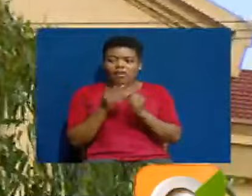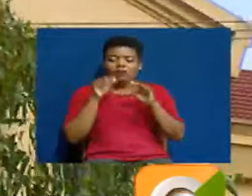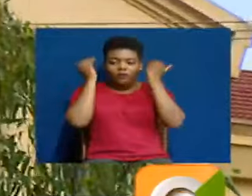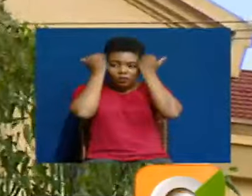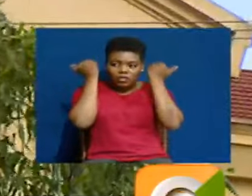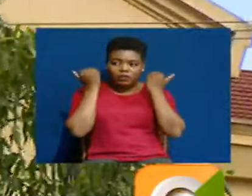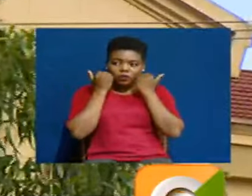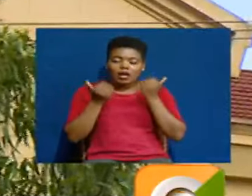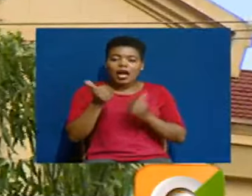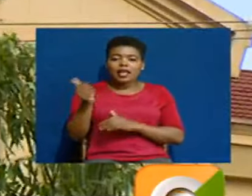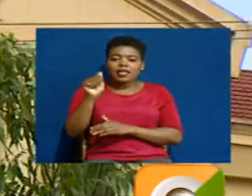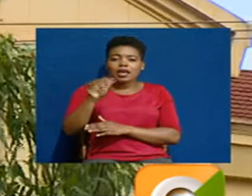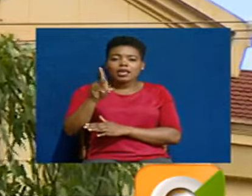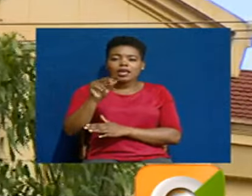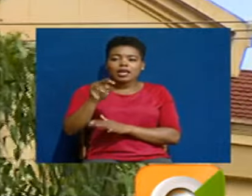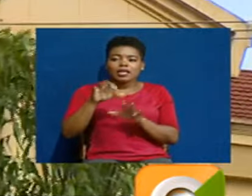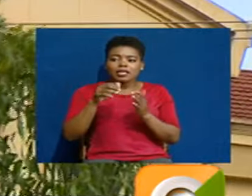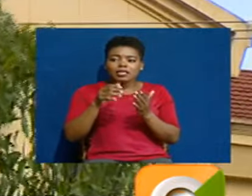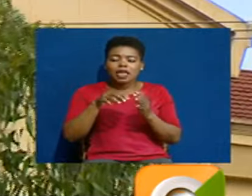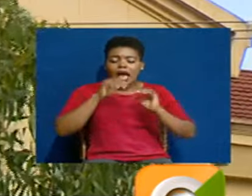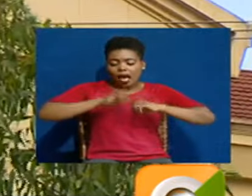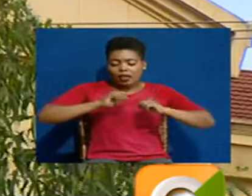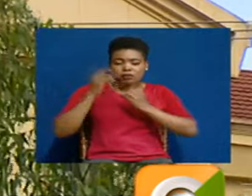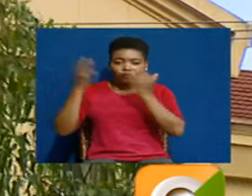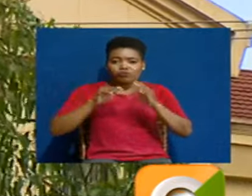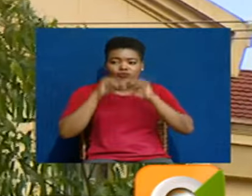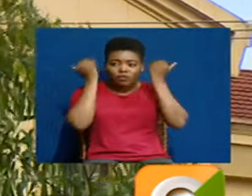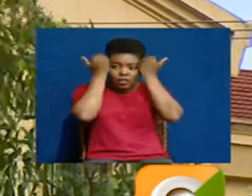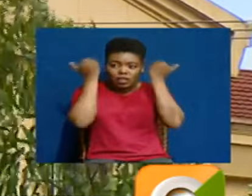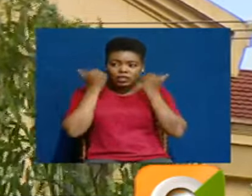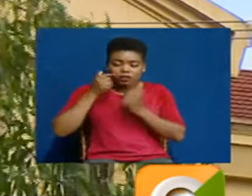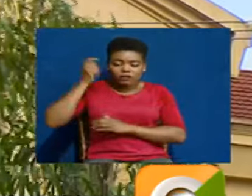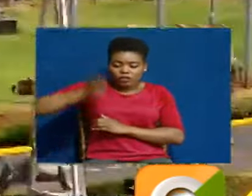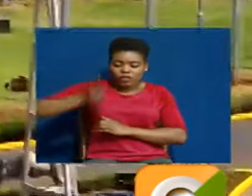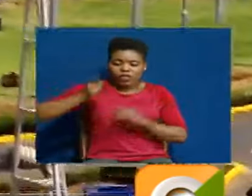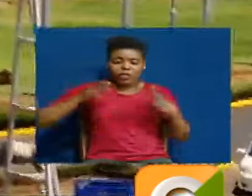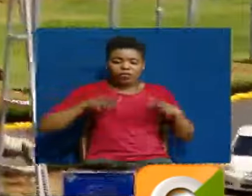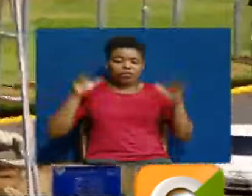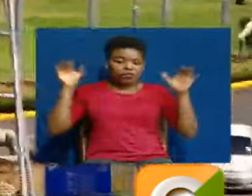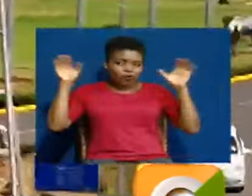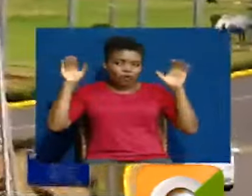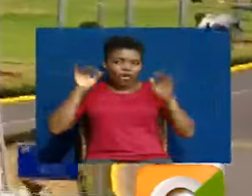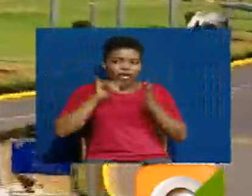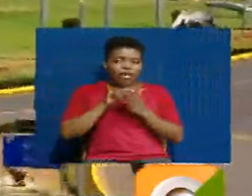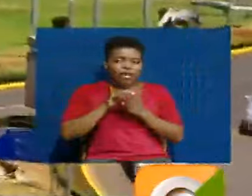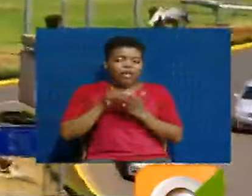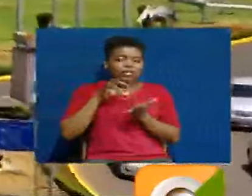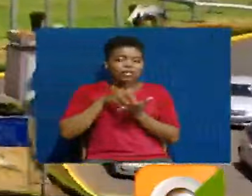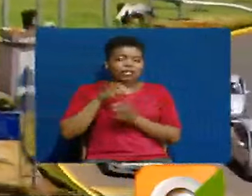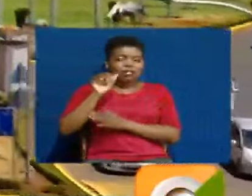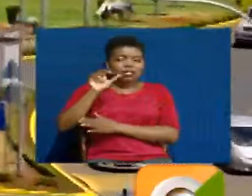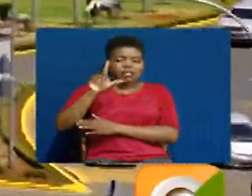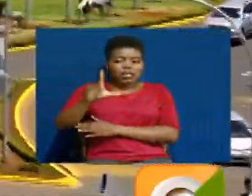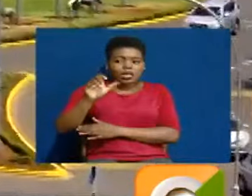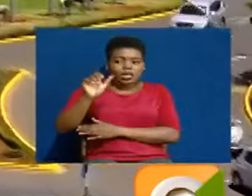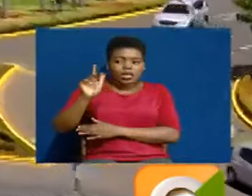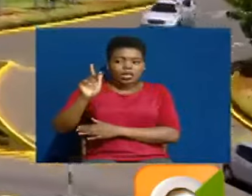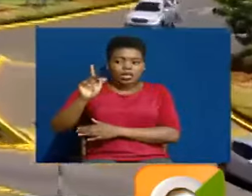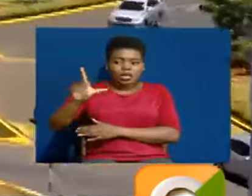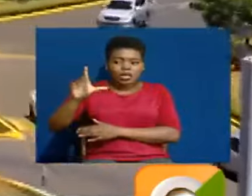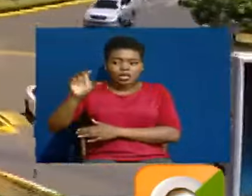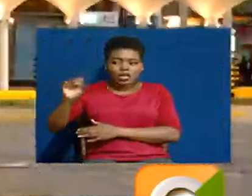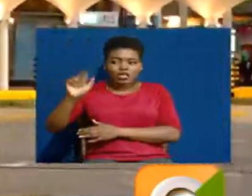was referred to the Chief Justice for empanelment of a multi-judge bench to hear it. LSK and the Kenya Human Rights